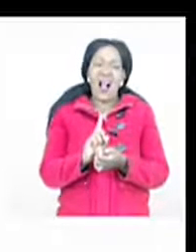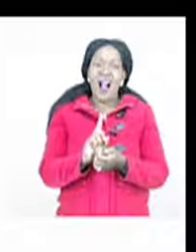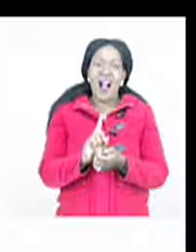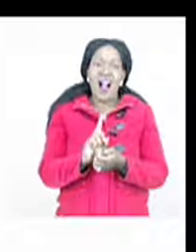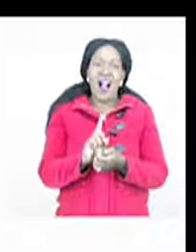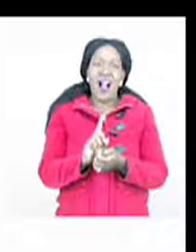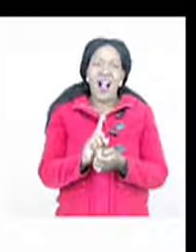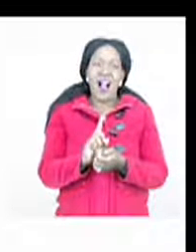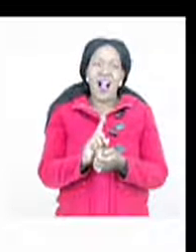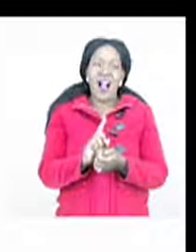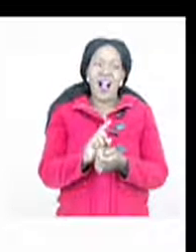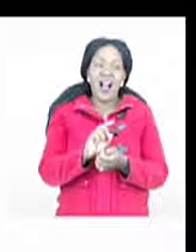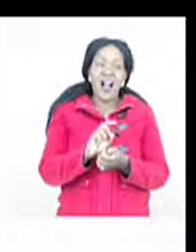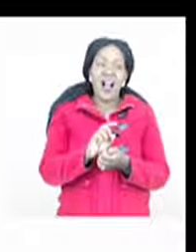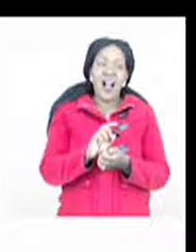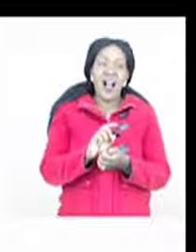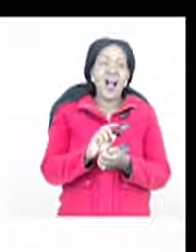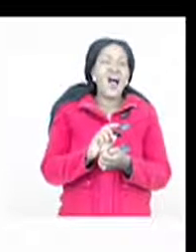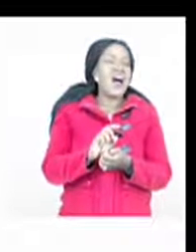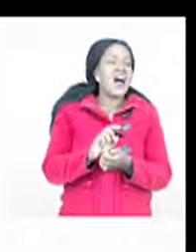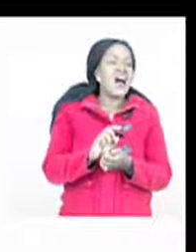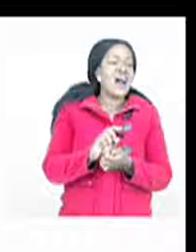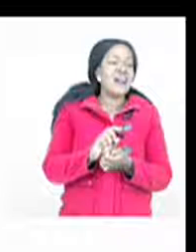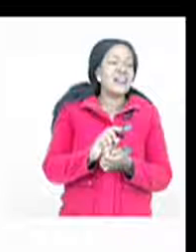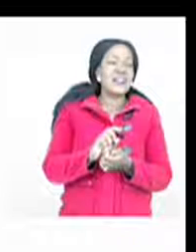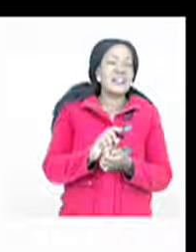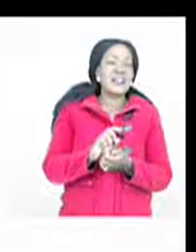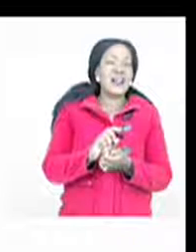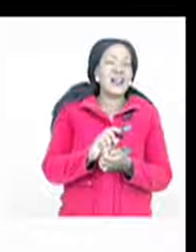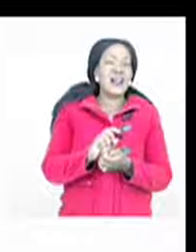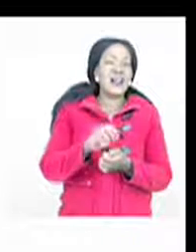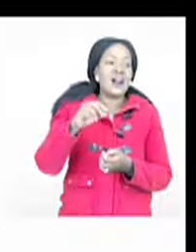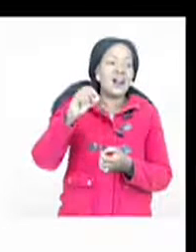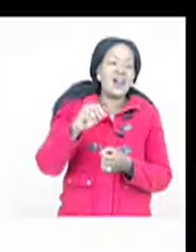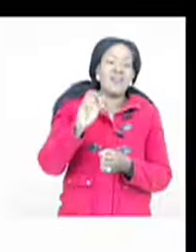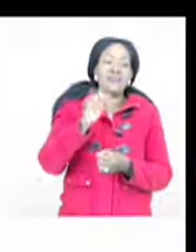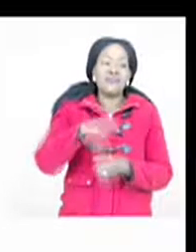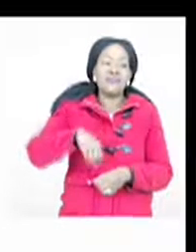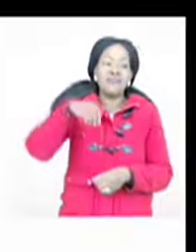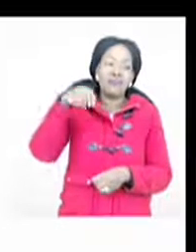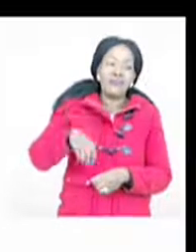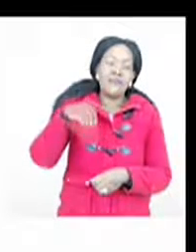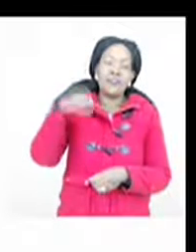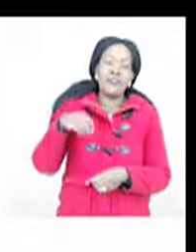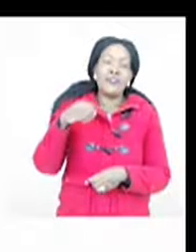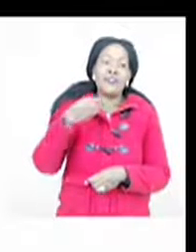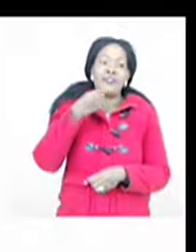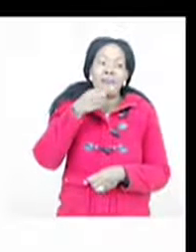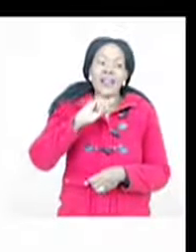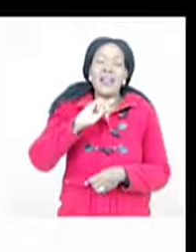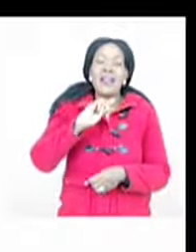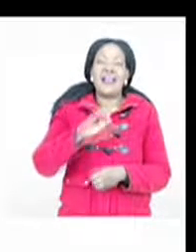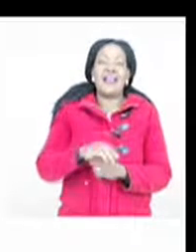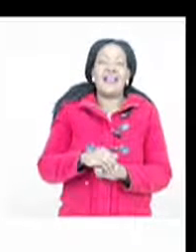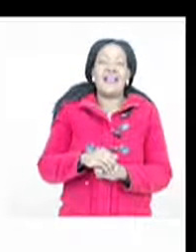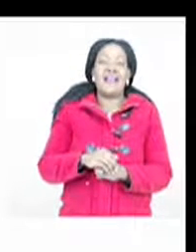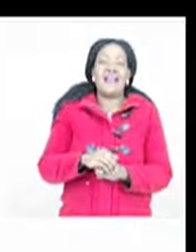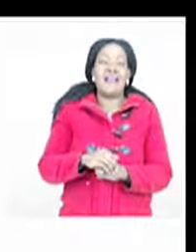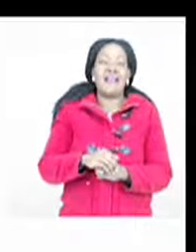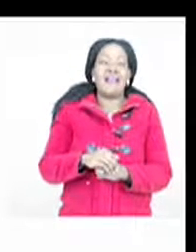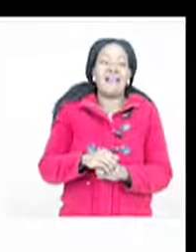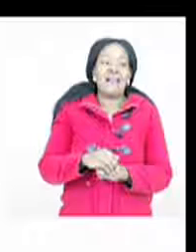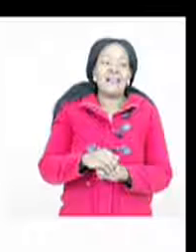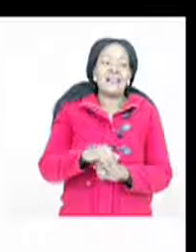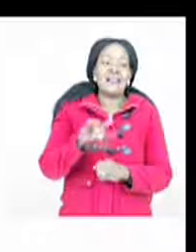That's Yo-Yo Man. In the alphabet we would say Y, and in phonetics we